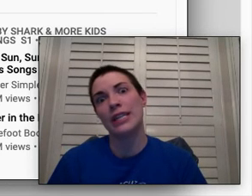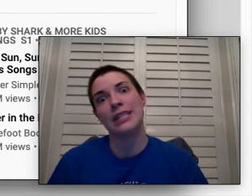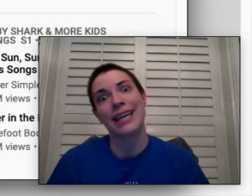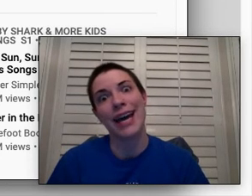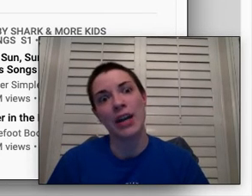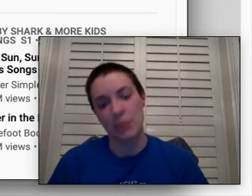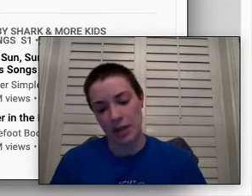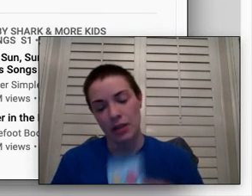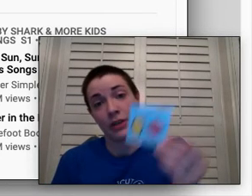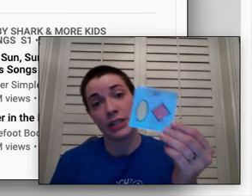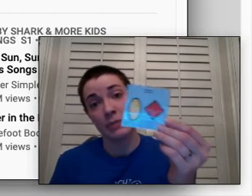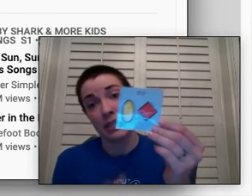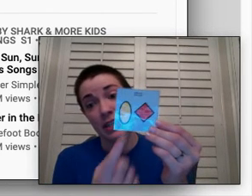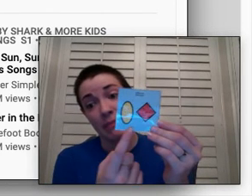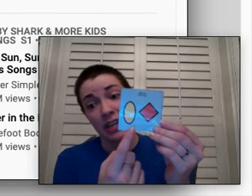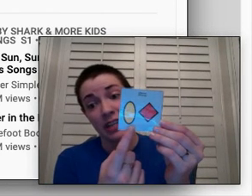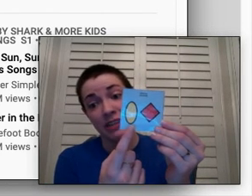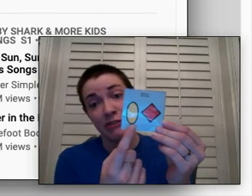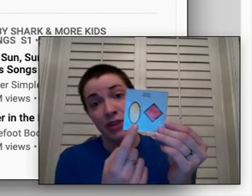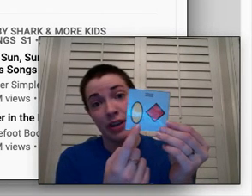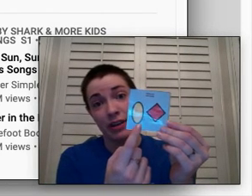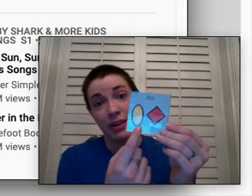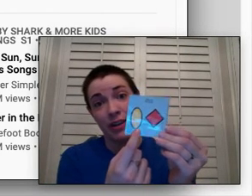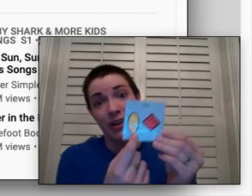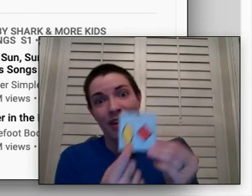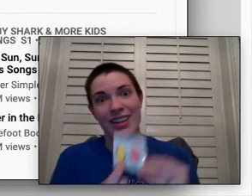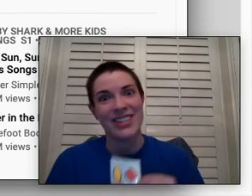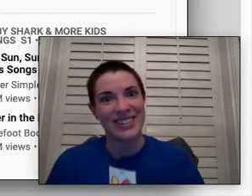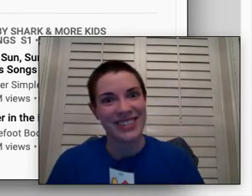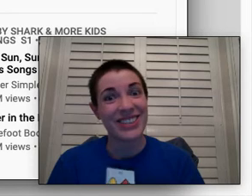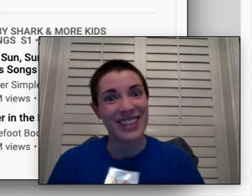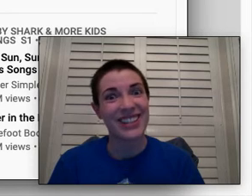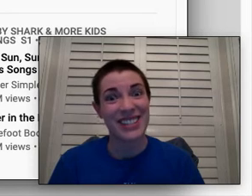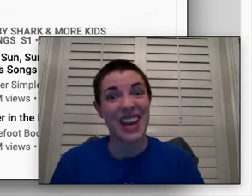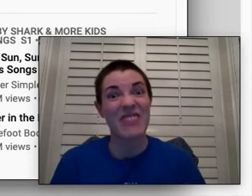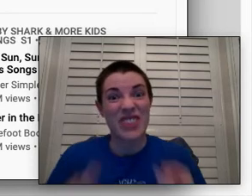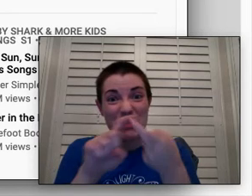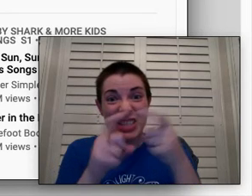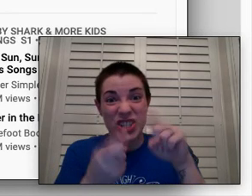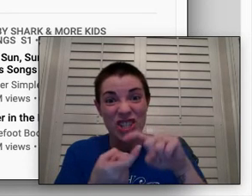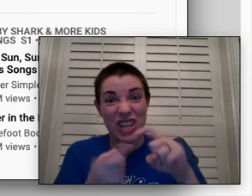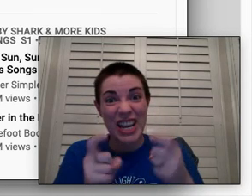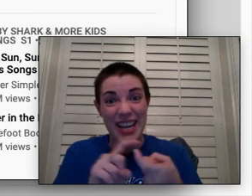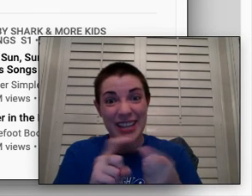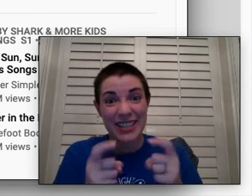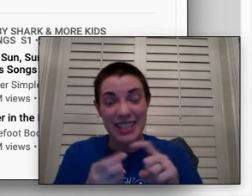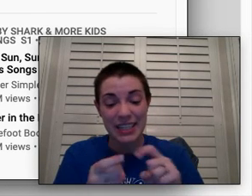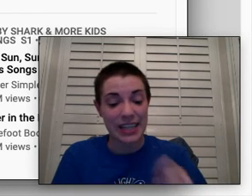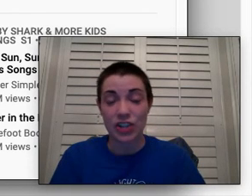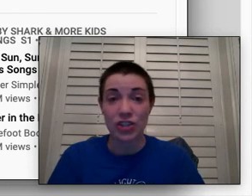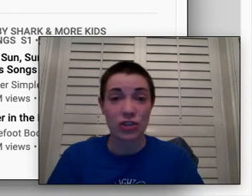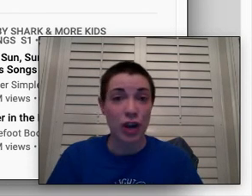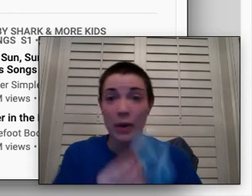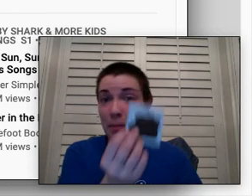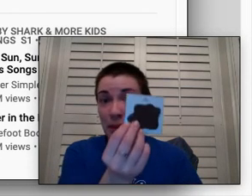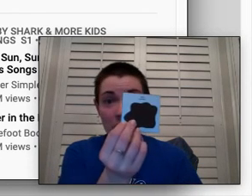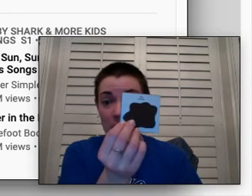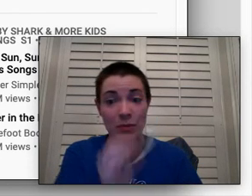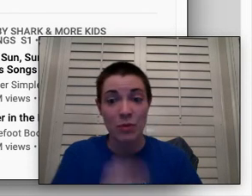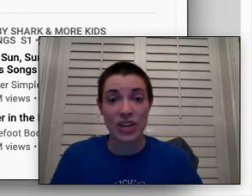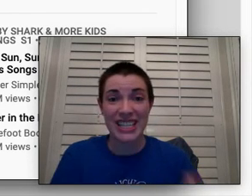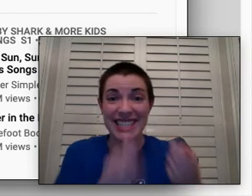is the caterpillar going to be something different? Do you think it's time for him to change? He's not just growing